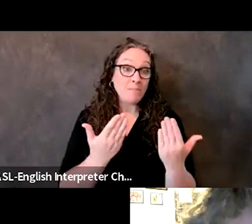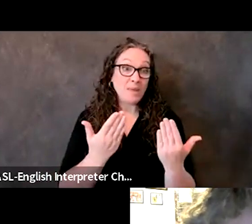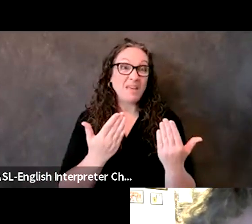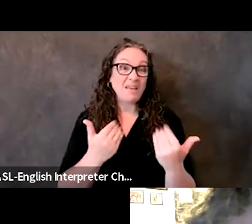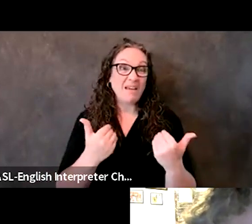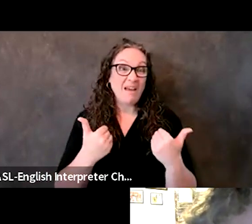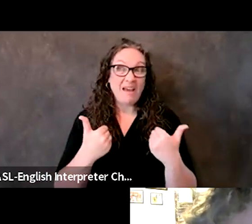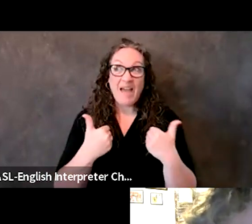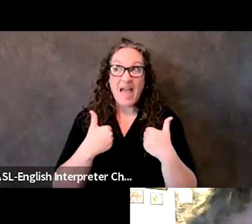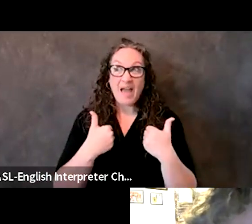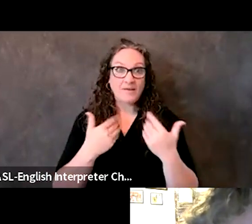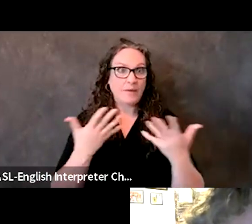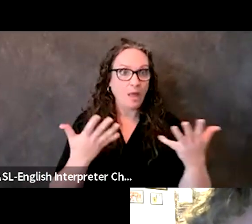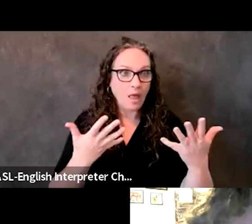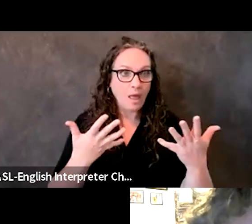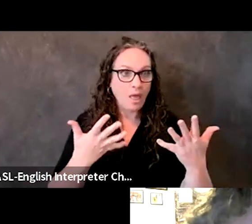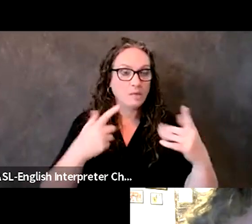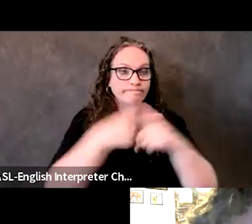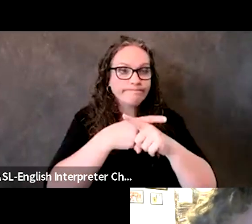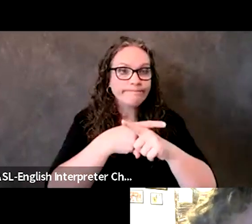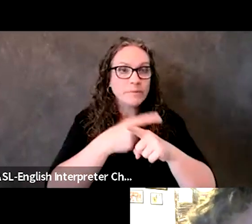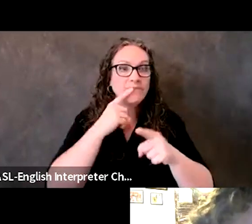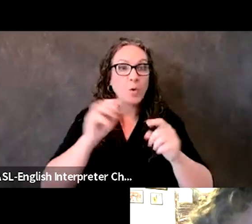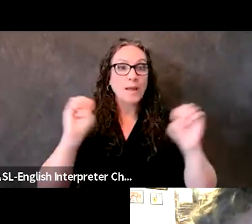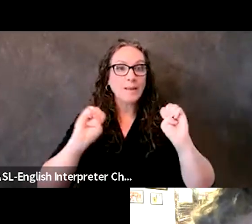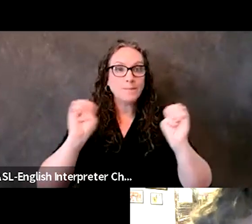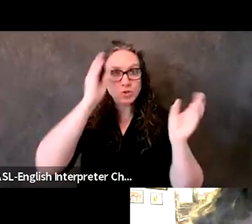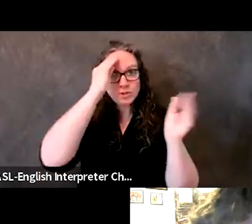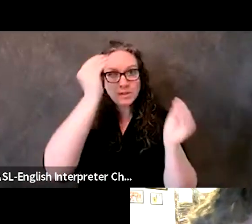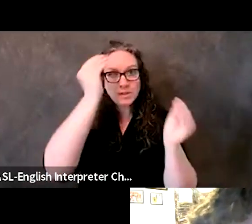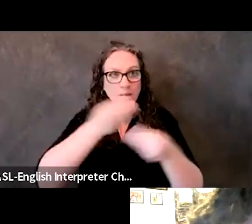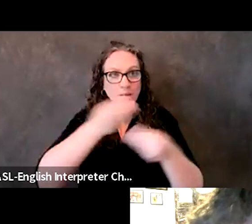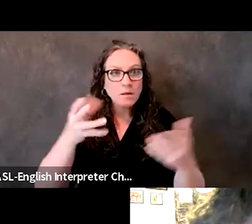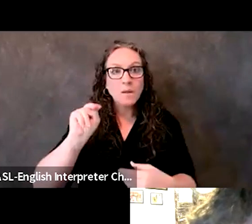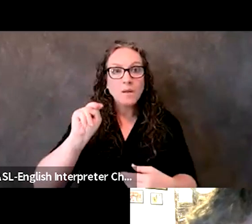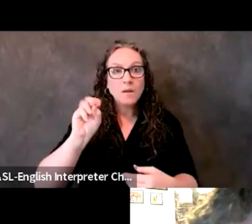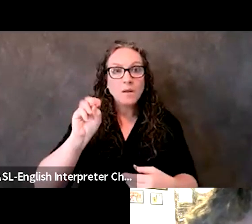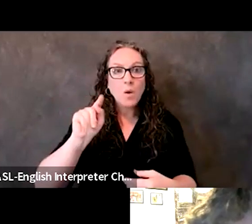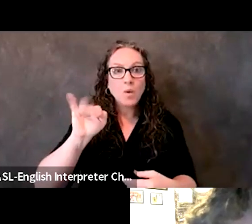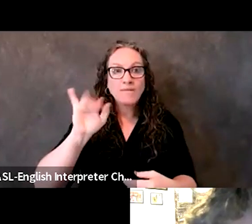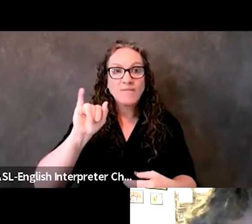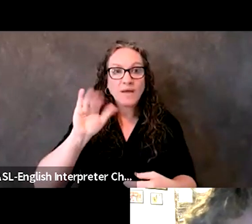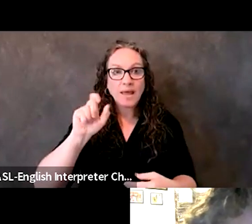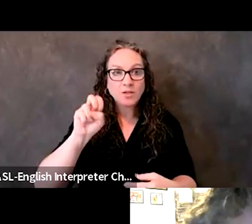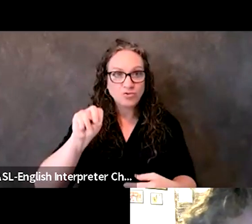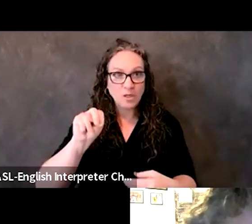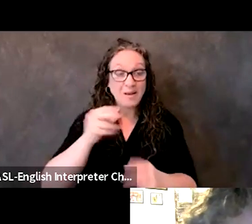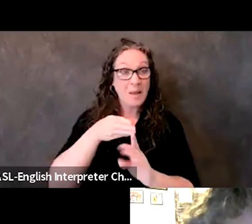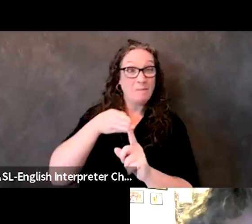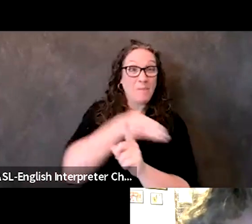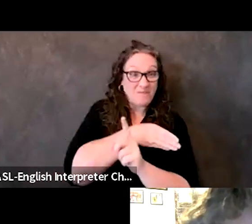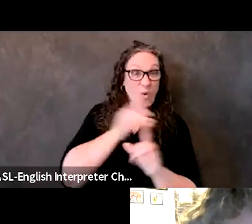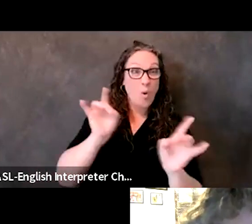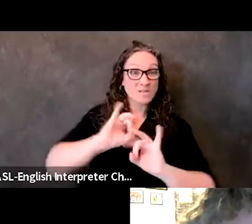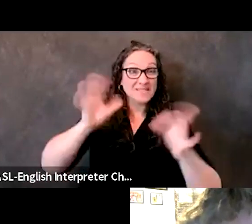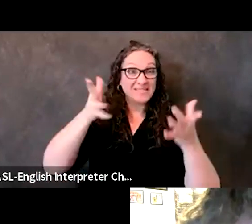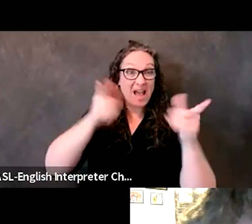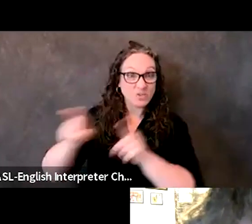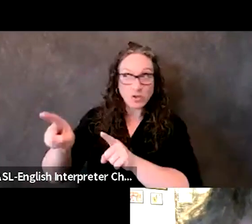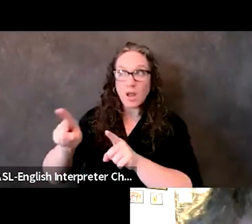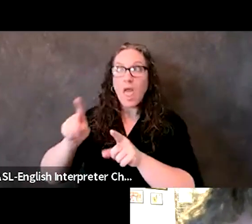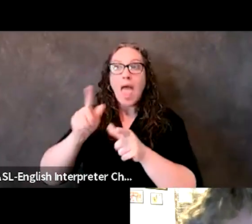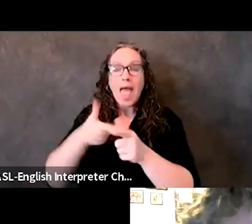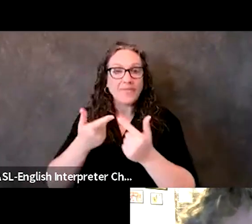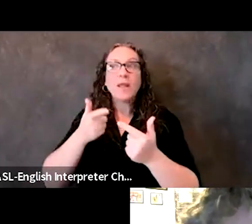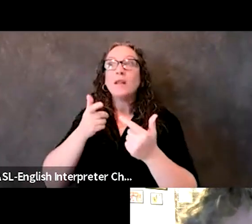notifications, both in terms of prior to the disaster and being provided with information at